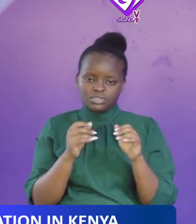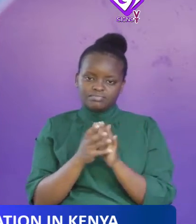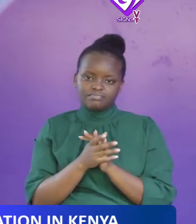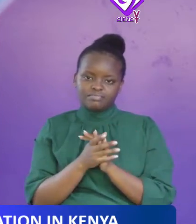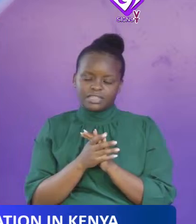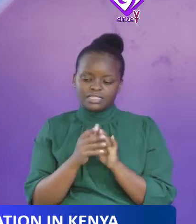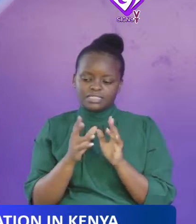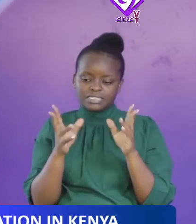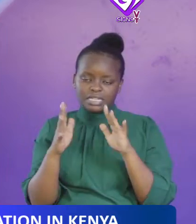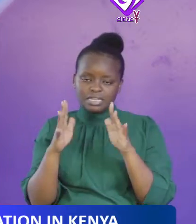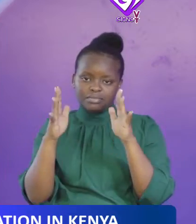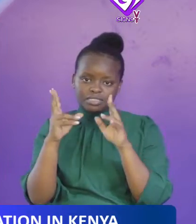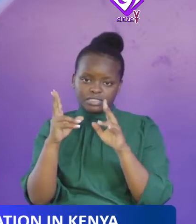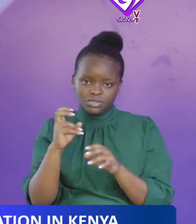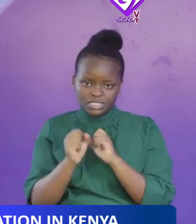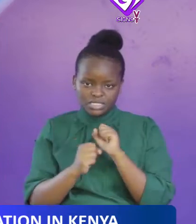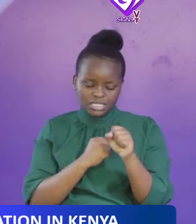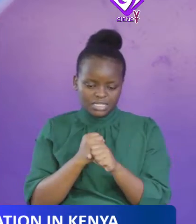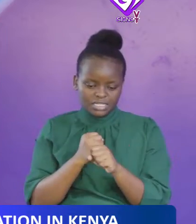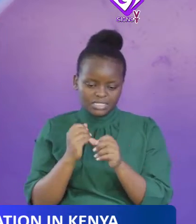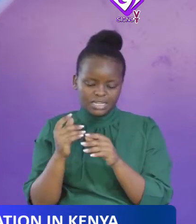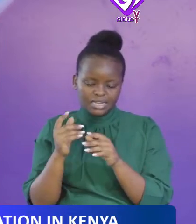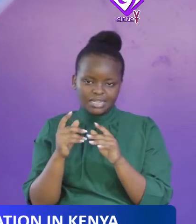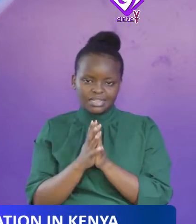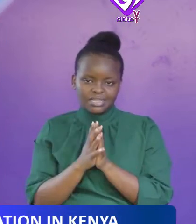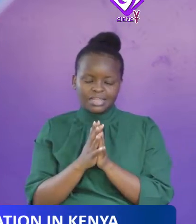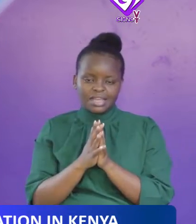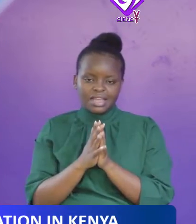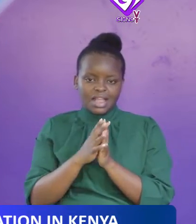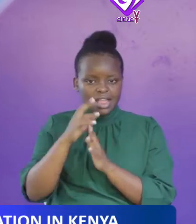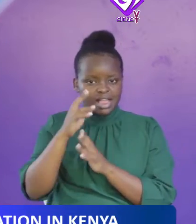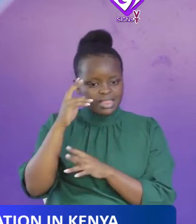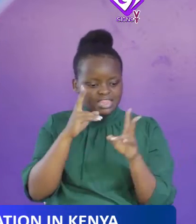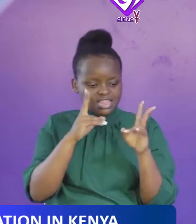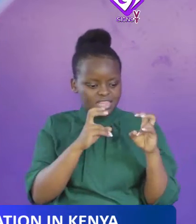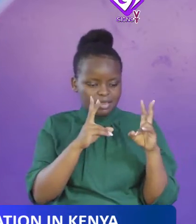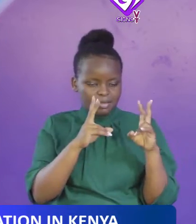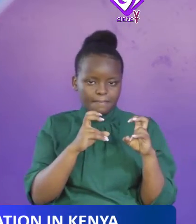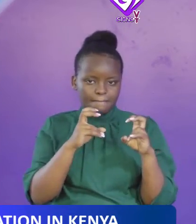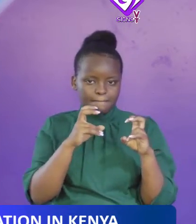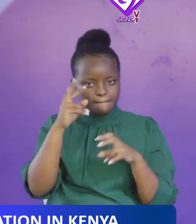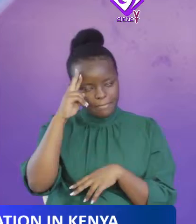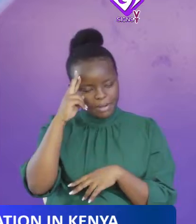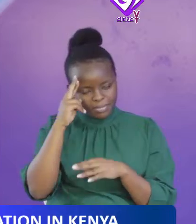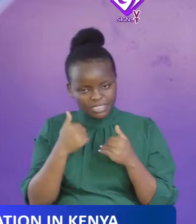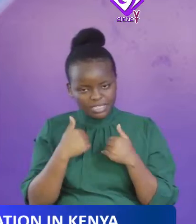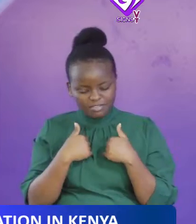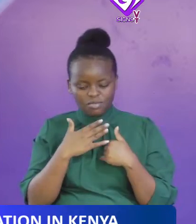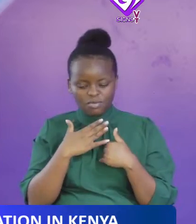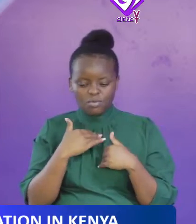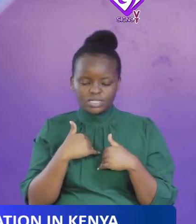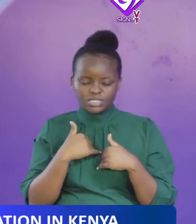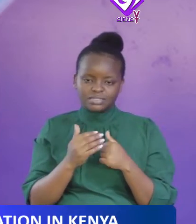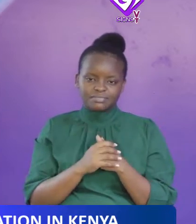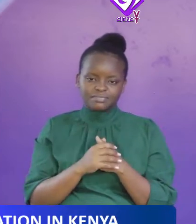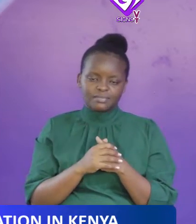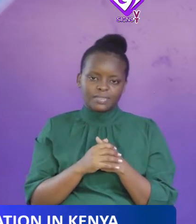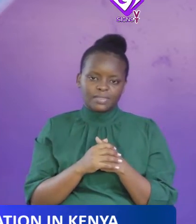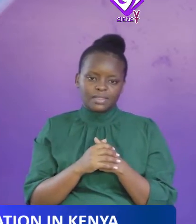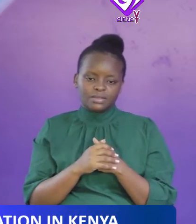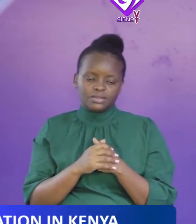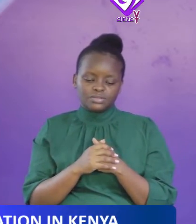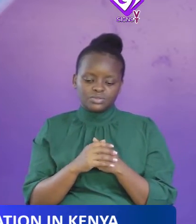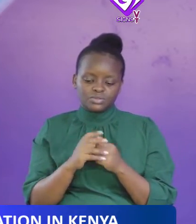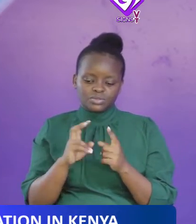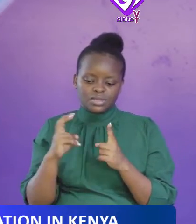I welcome, and the theme is very purposed. That we want to demystify this aspect